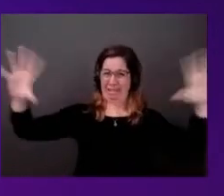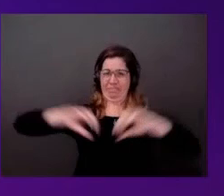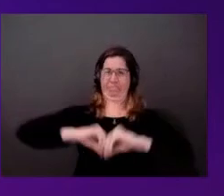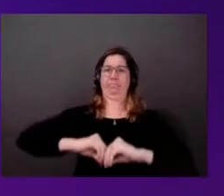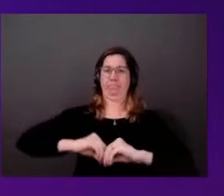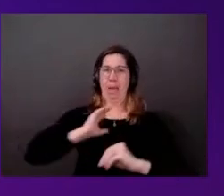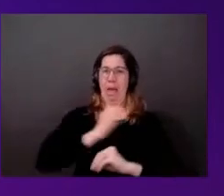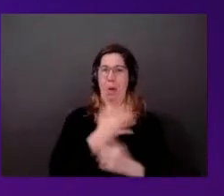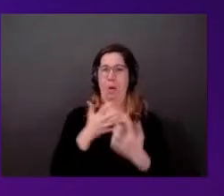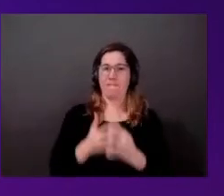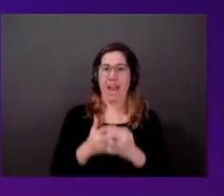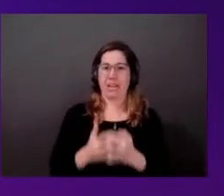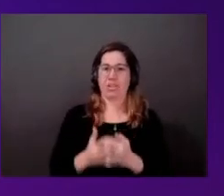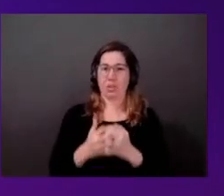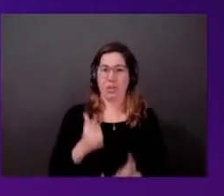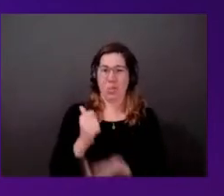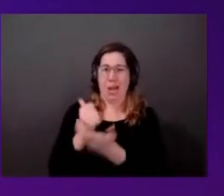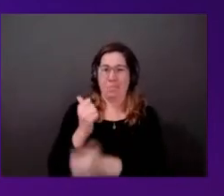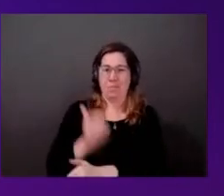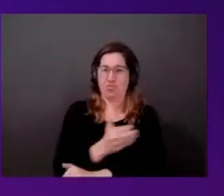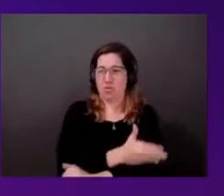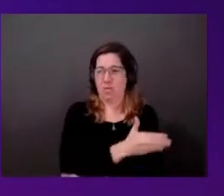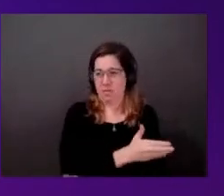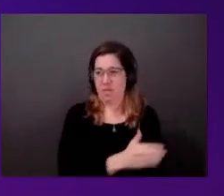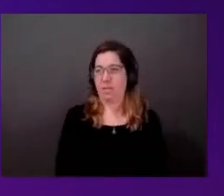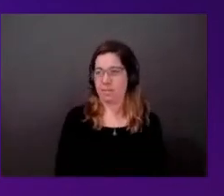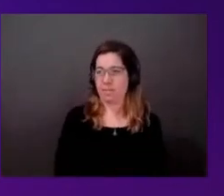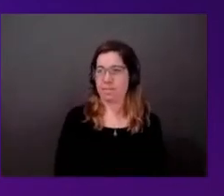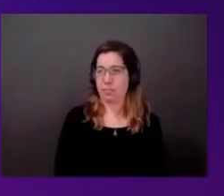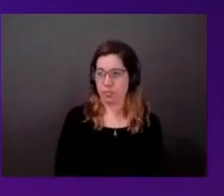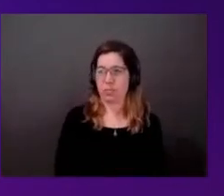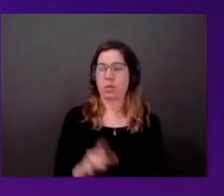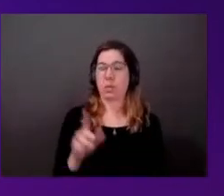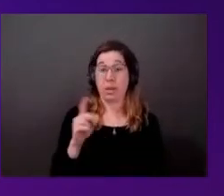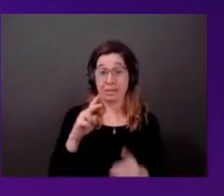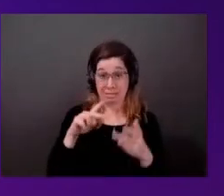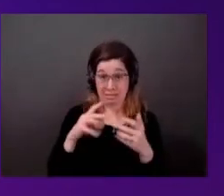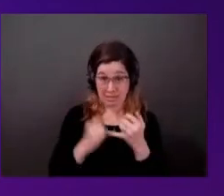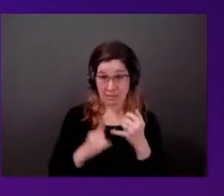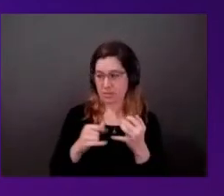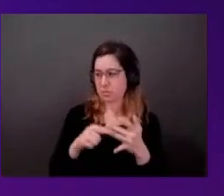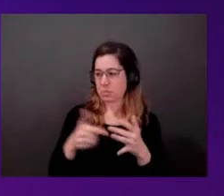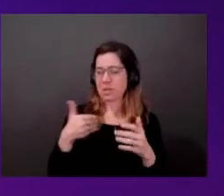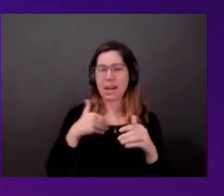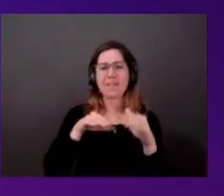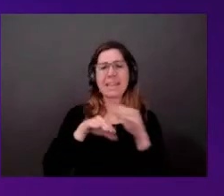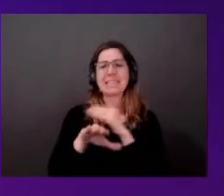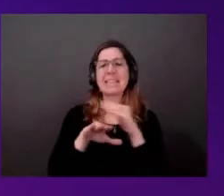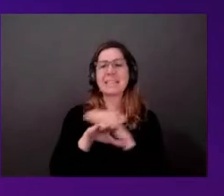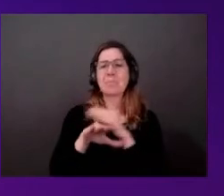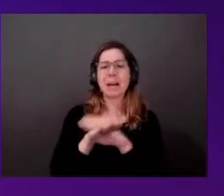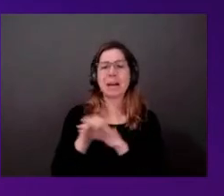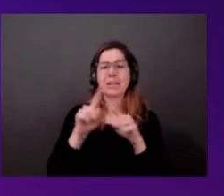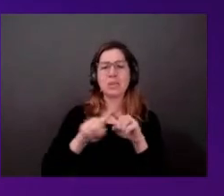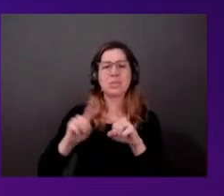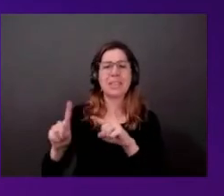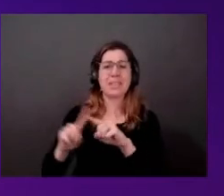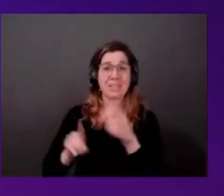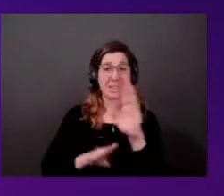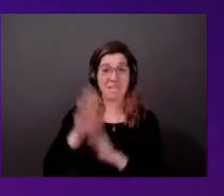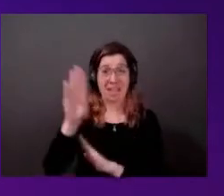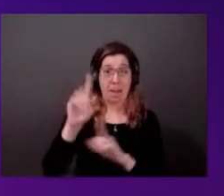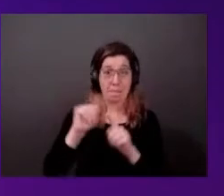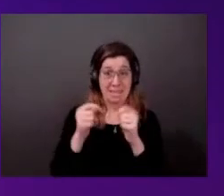Lastly, we have accessibility to a number of the development teams for the products